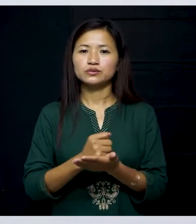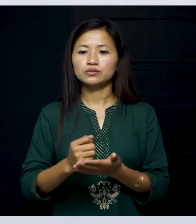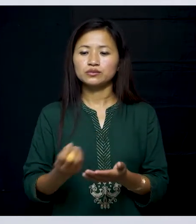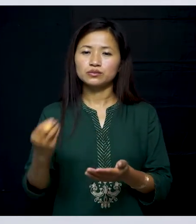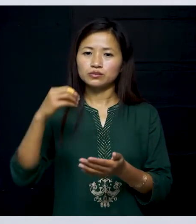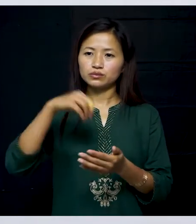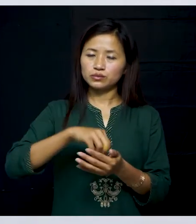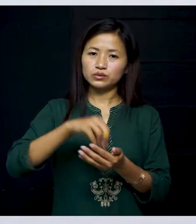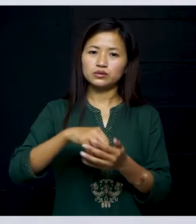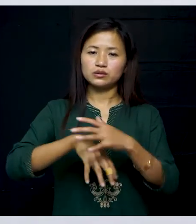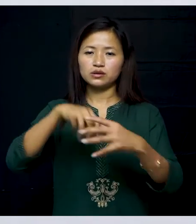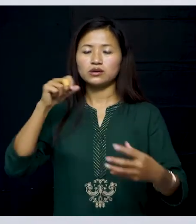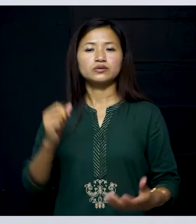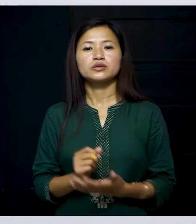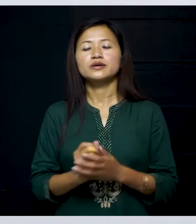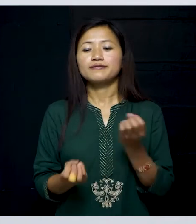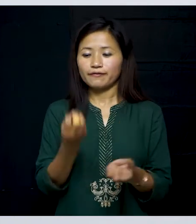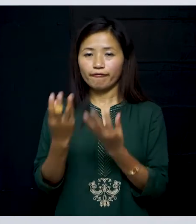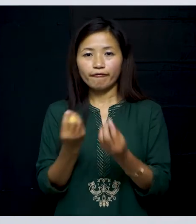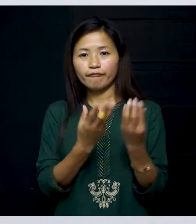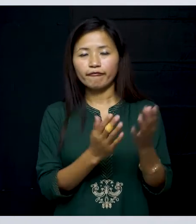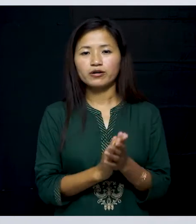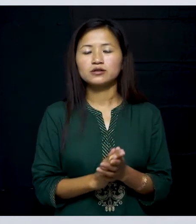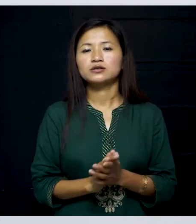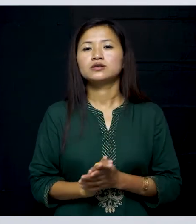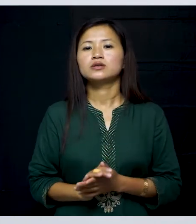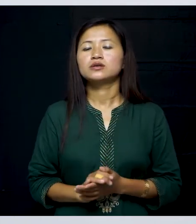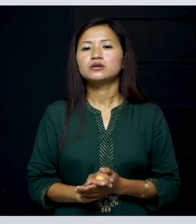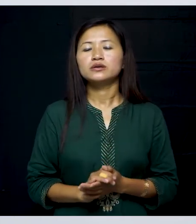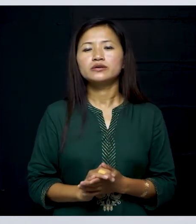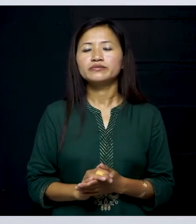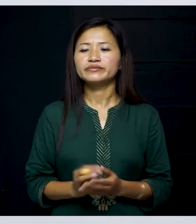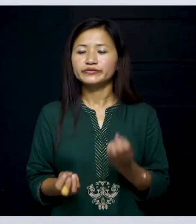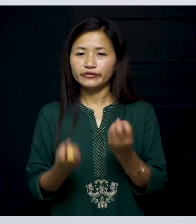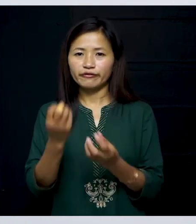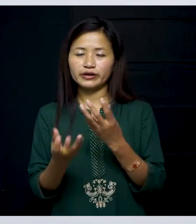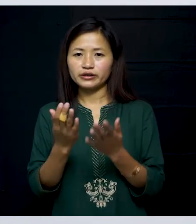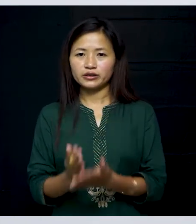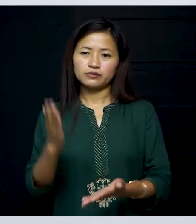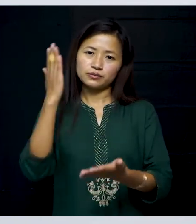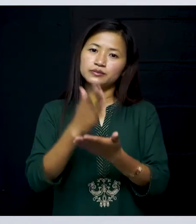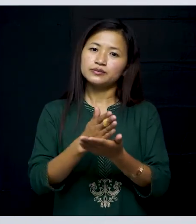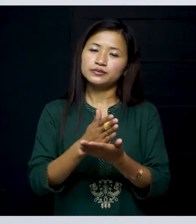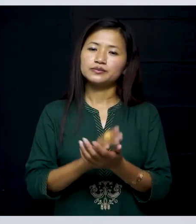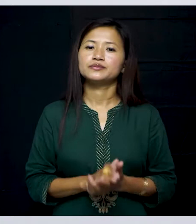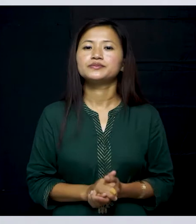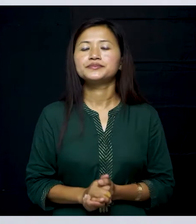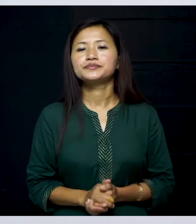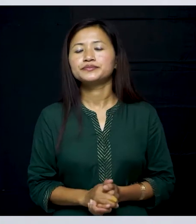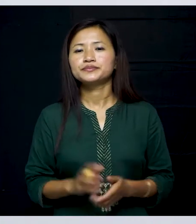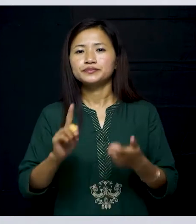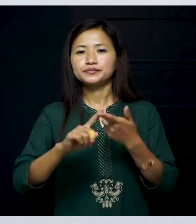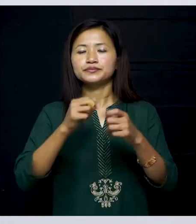the fire, okay, if you try to put out the oxygen, that means fire can be stopped. Take the example